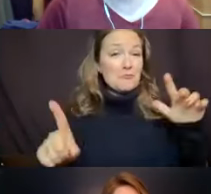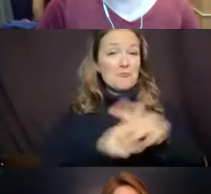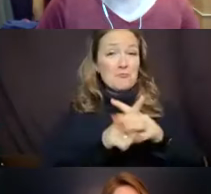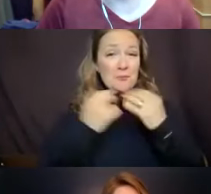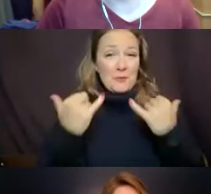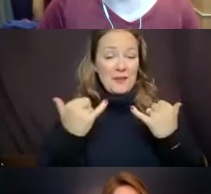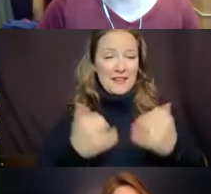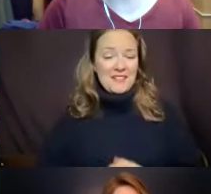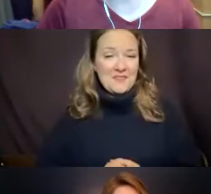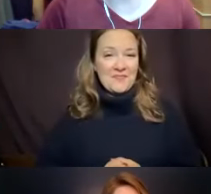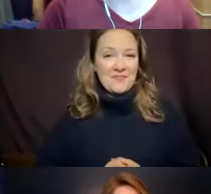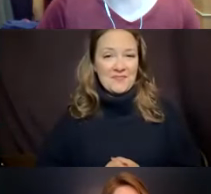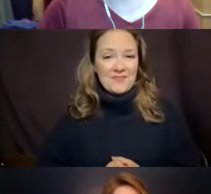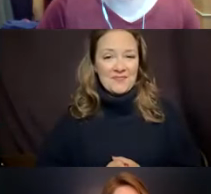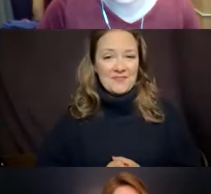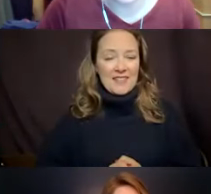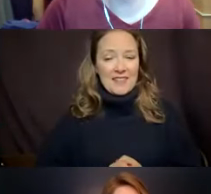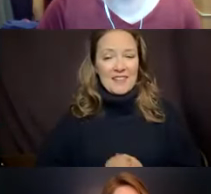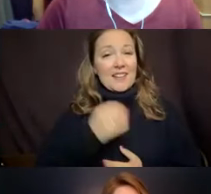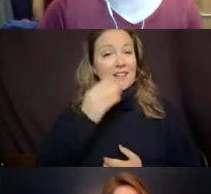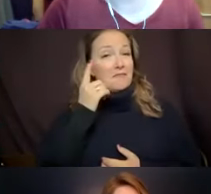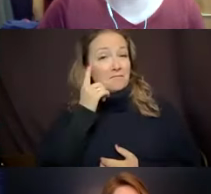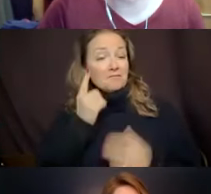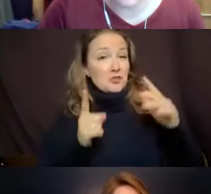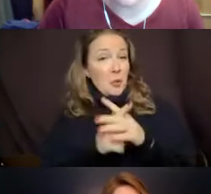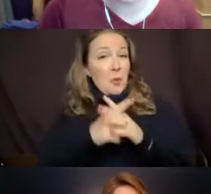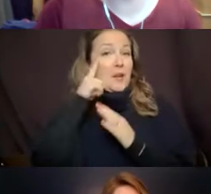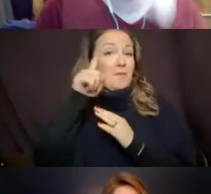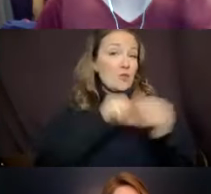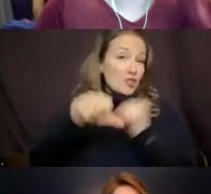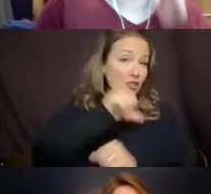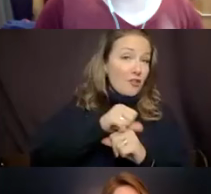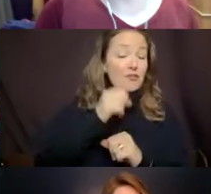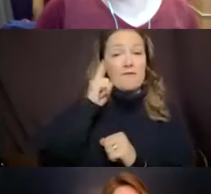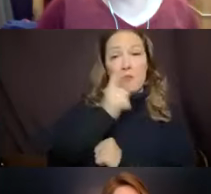today, for each other, for yourselves,